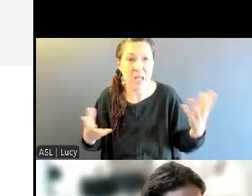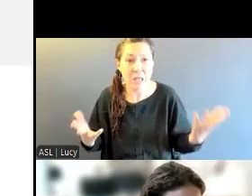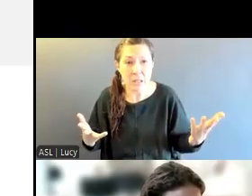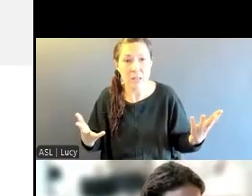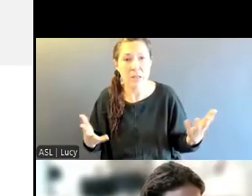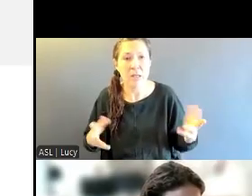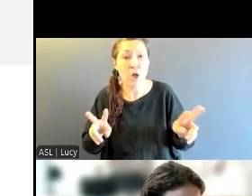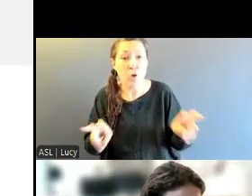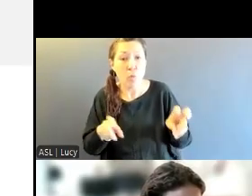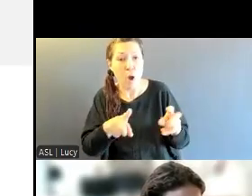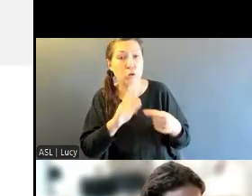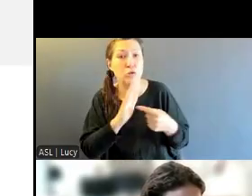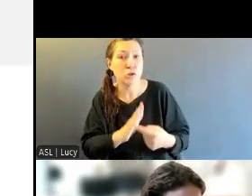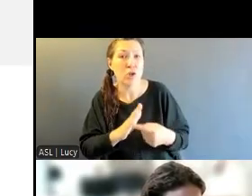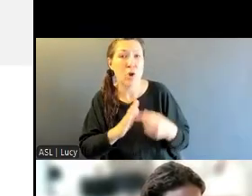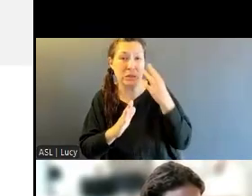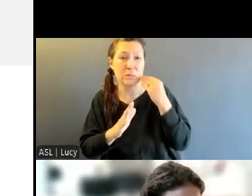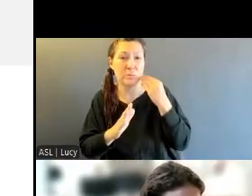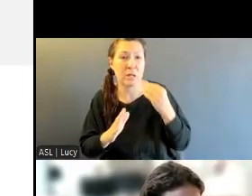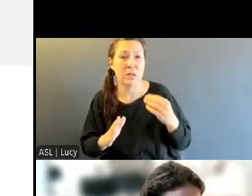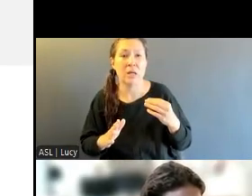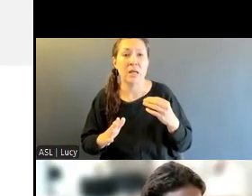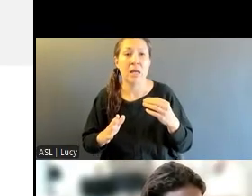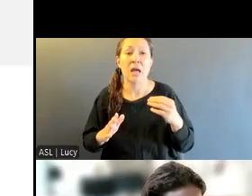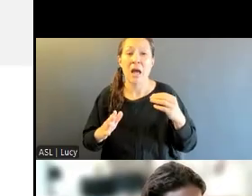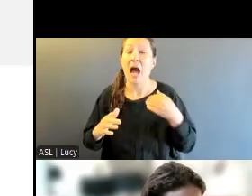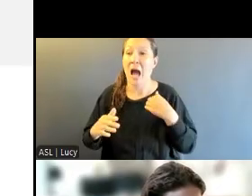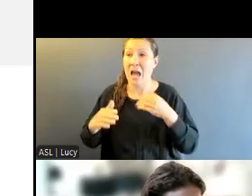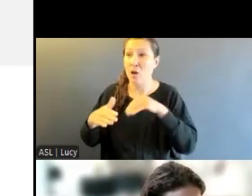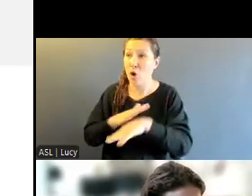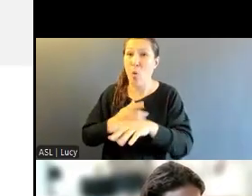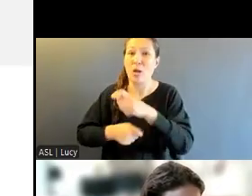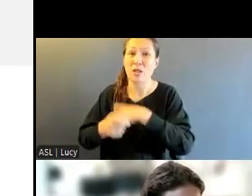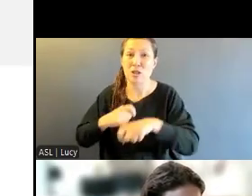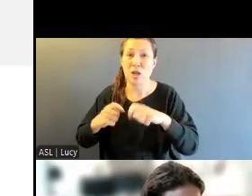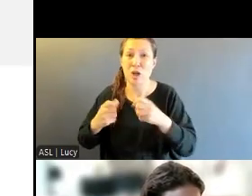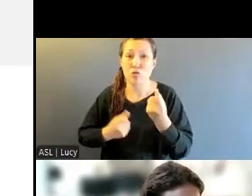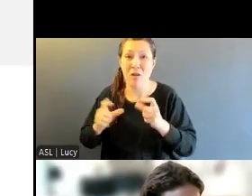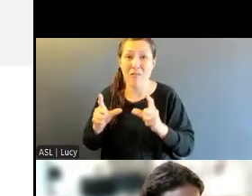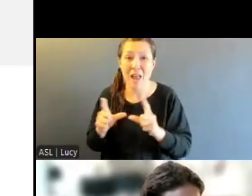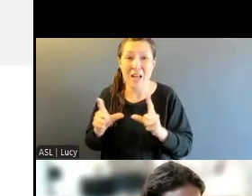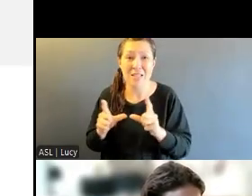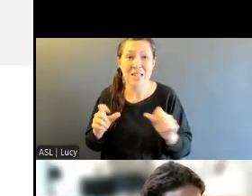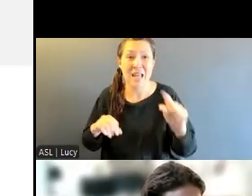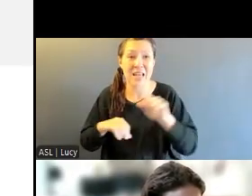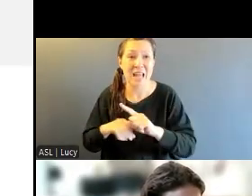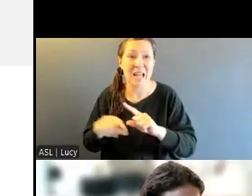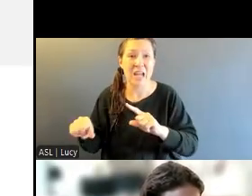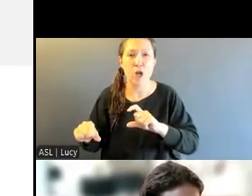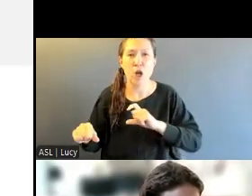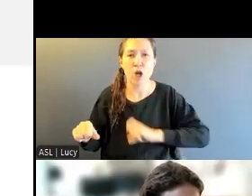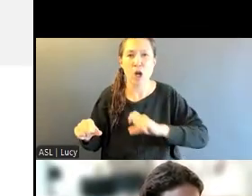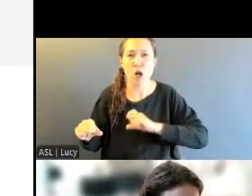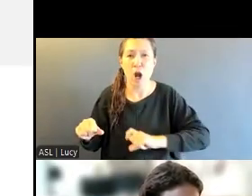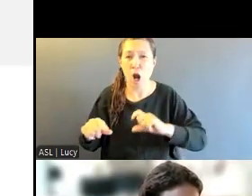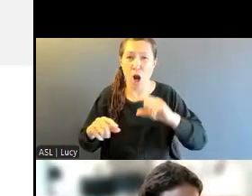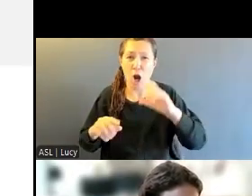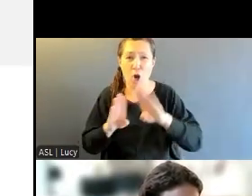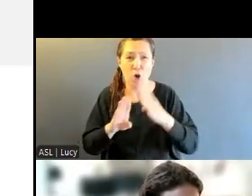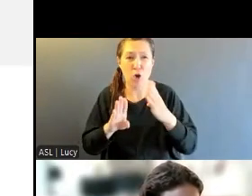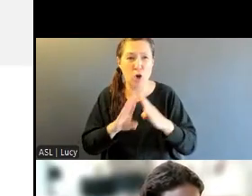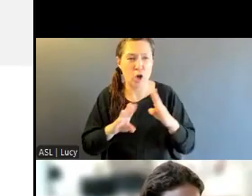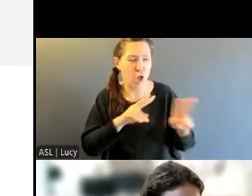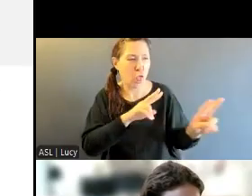well this experience. The day they went to change their driver license, that day the guardian at the entry treated them